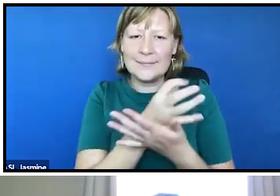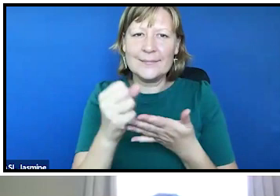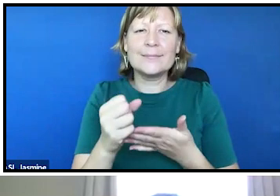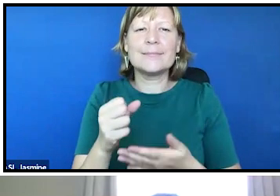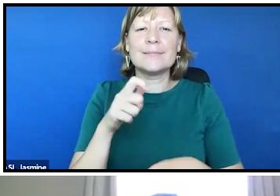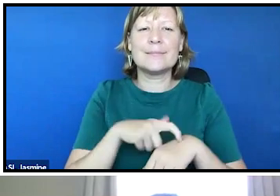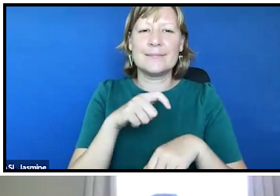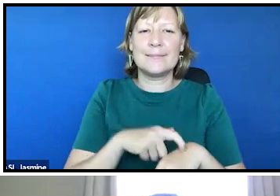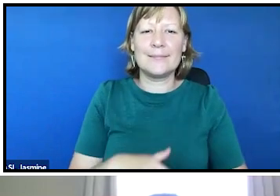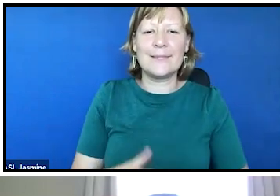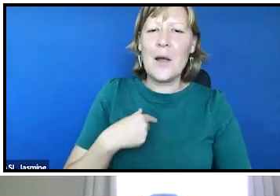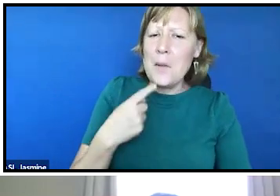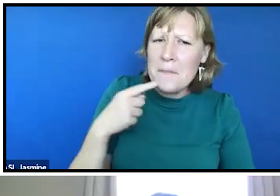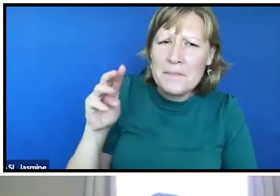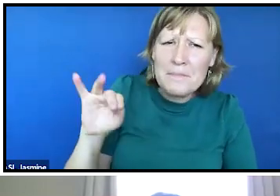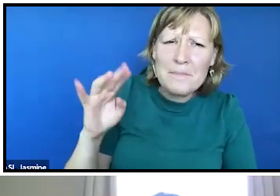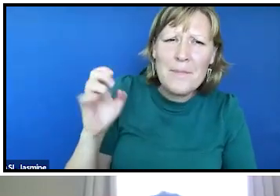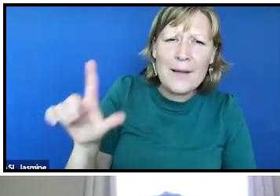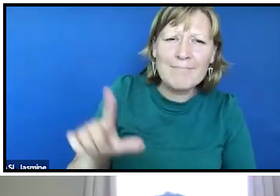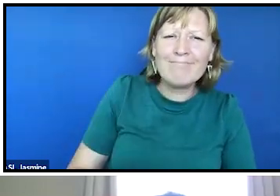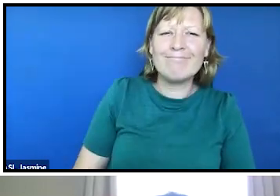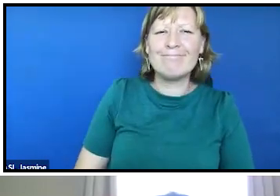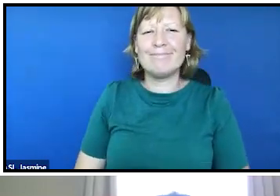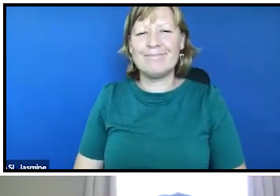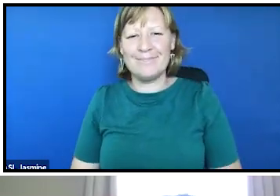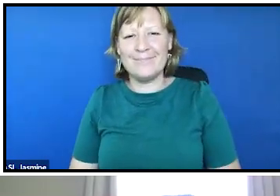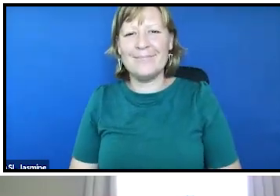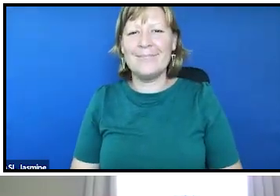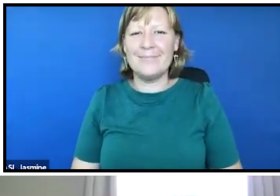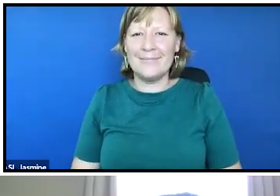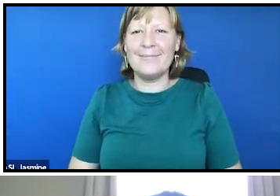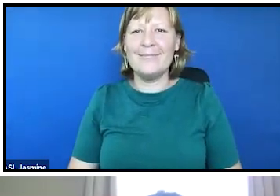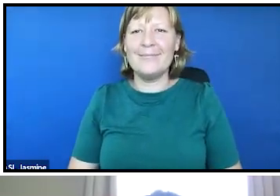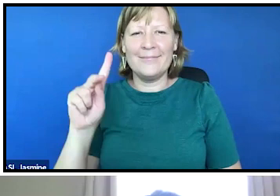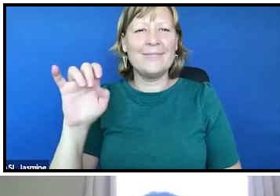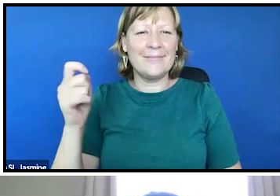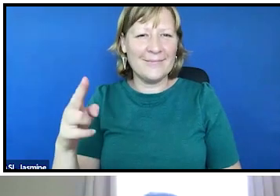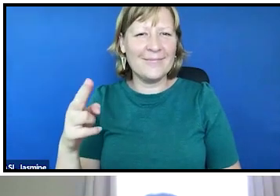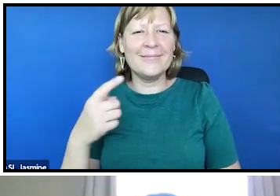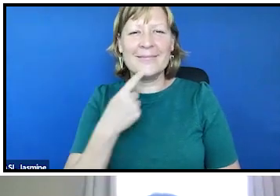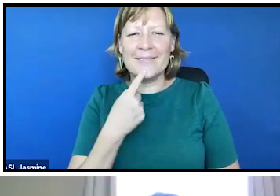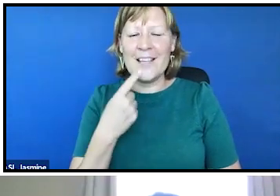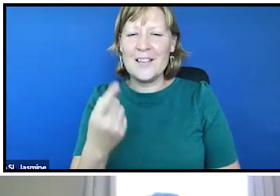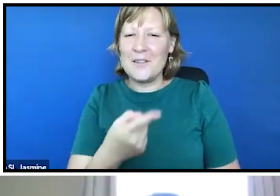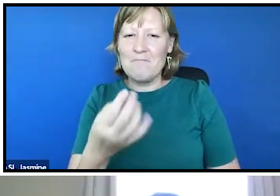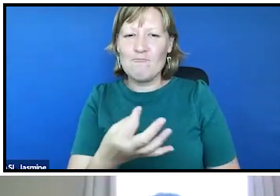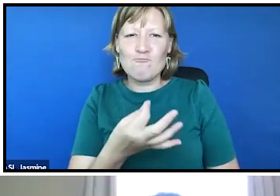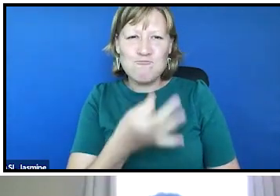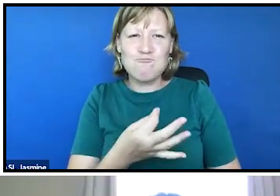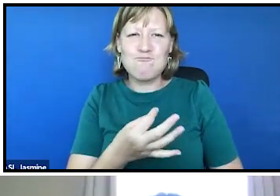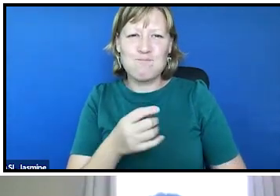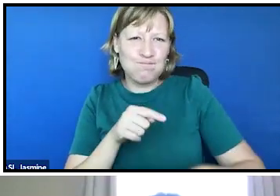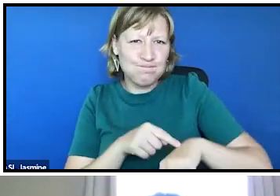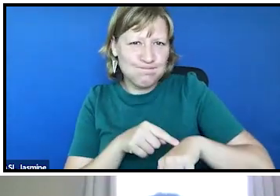Oh, I missed you, Michael. Yeah, you always keep time for us, Mike. That's Now to make sure awesome. everyone can